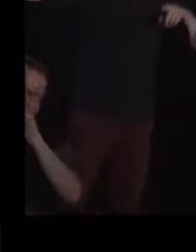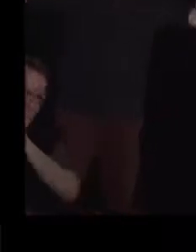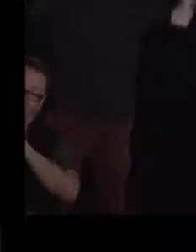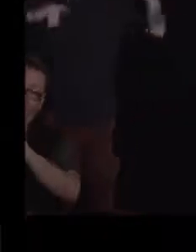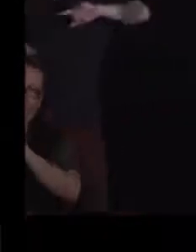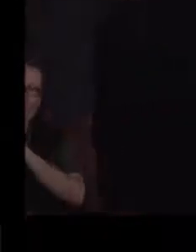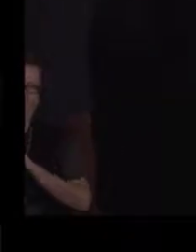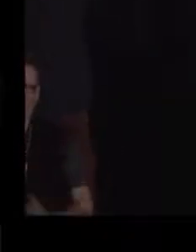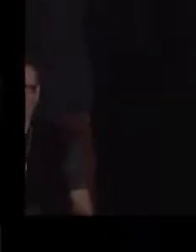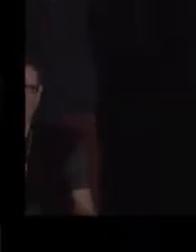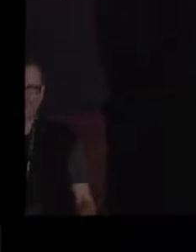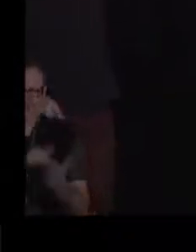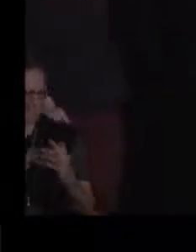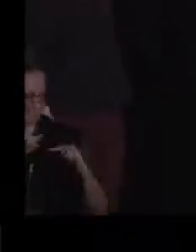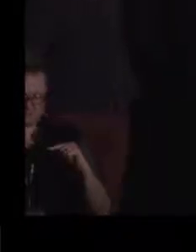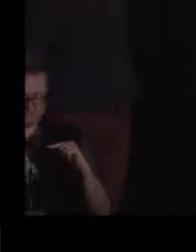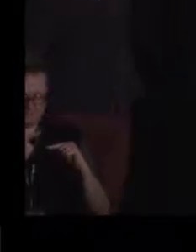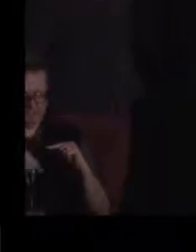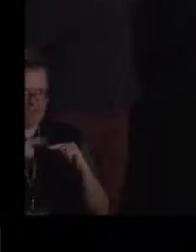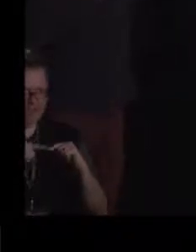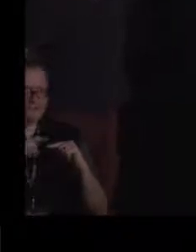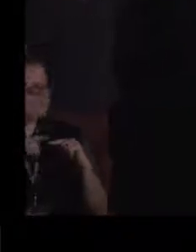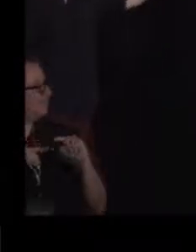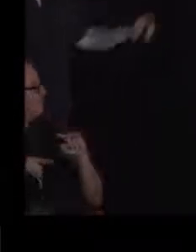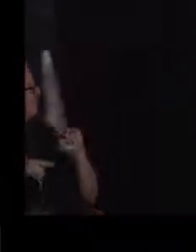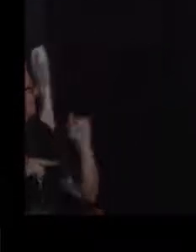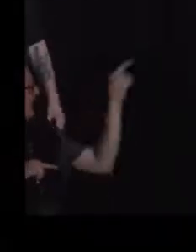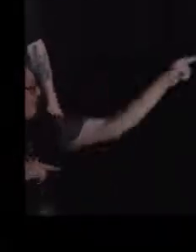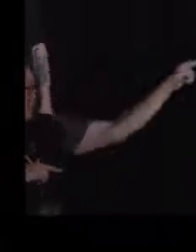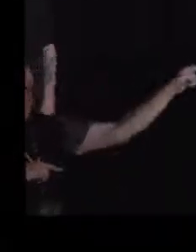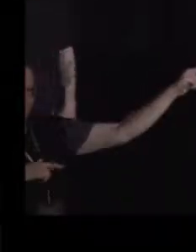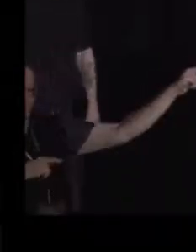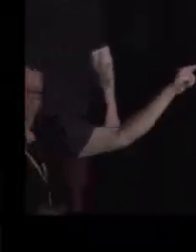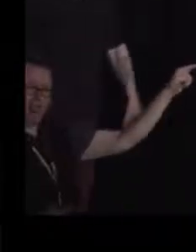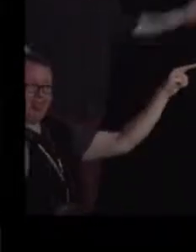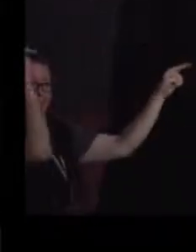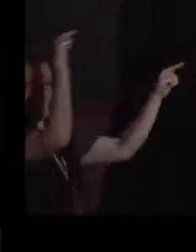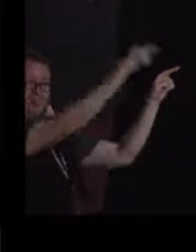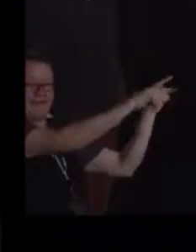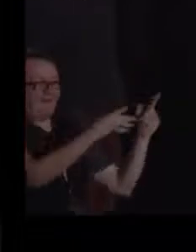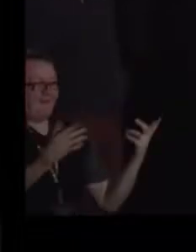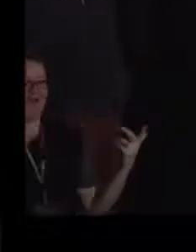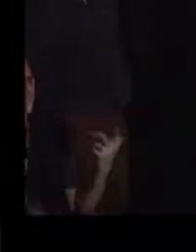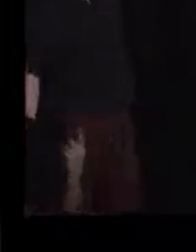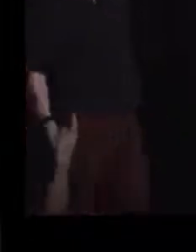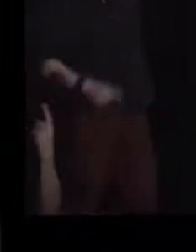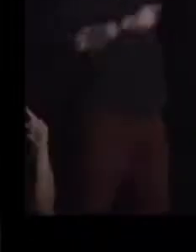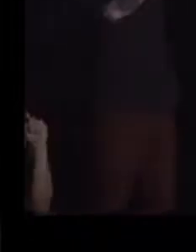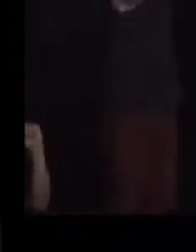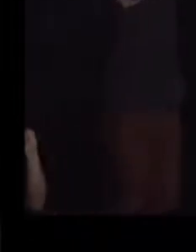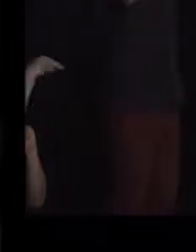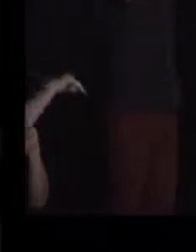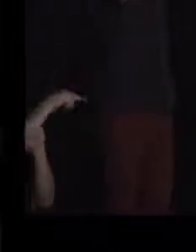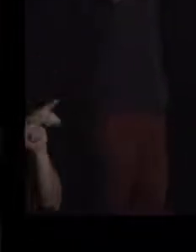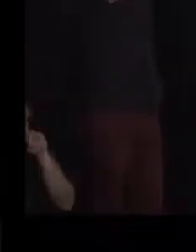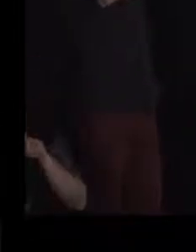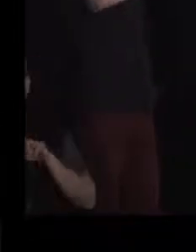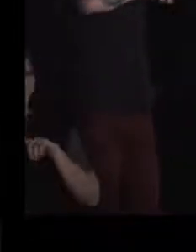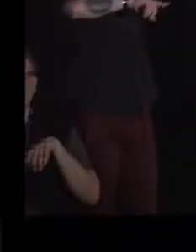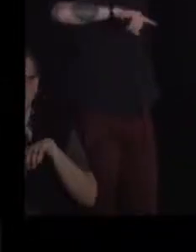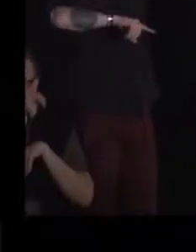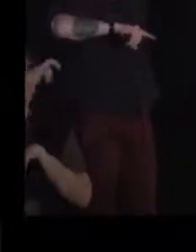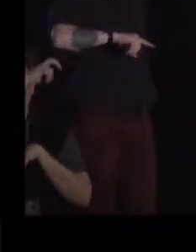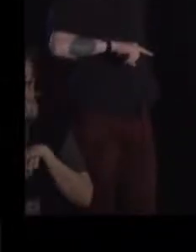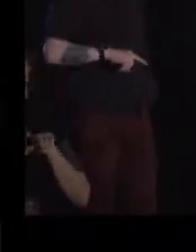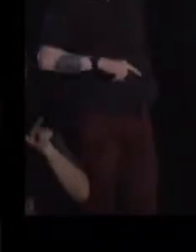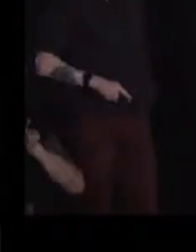like 3,000 miles that way or something. Travelled all the way here. Yeah, I think it is. It's probably just over there. I think you take a left up those